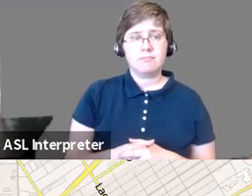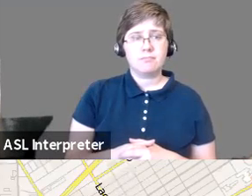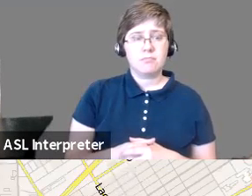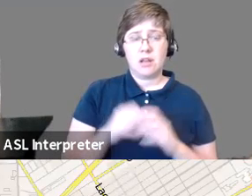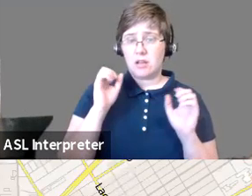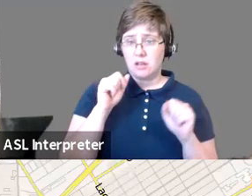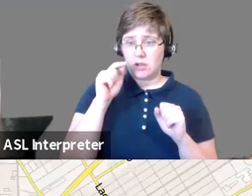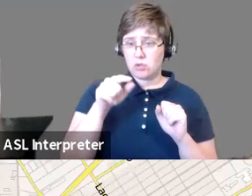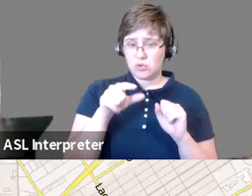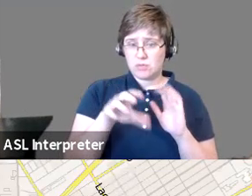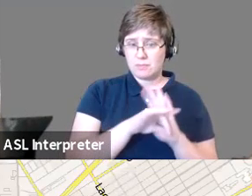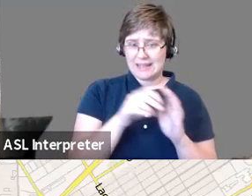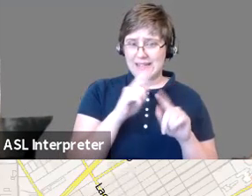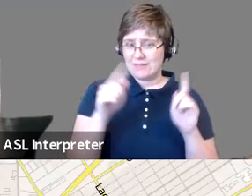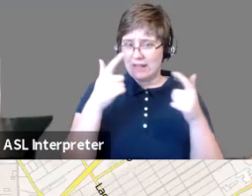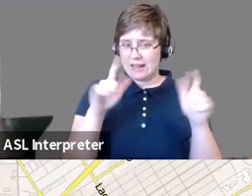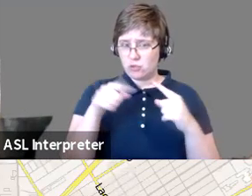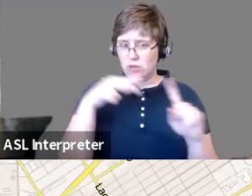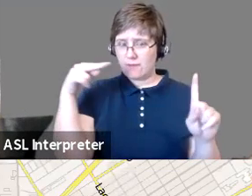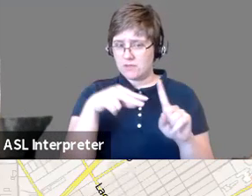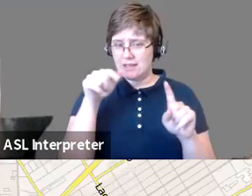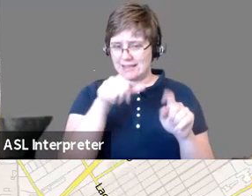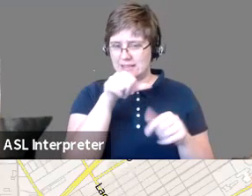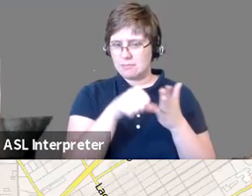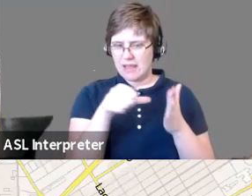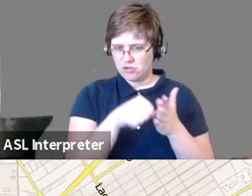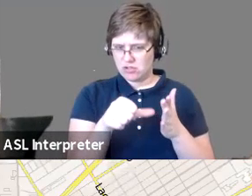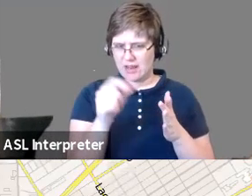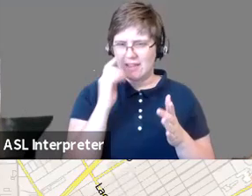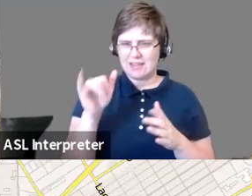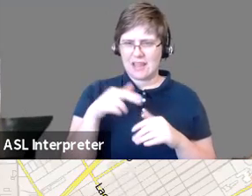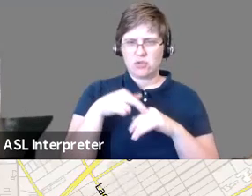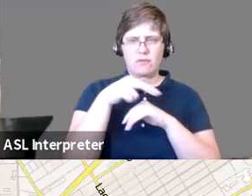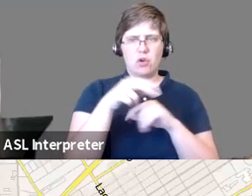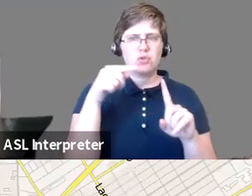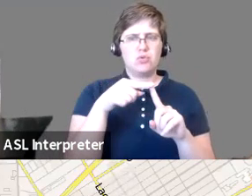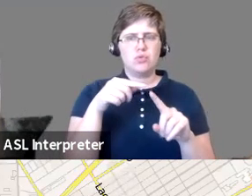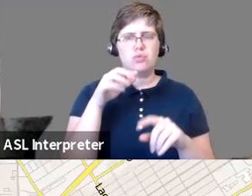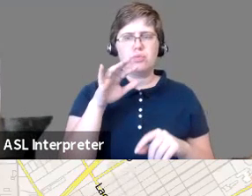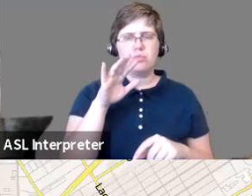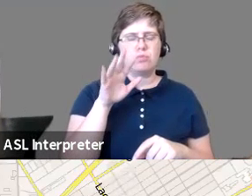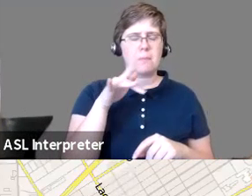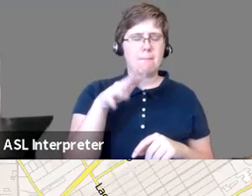Can you choose different languages when viewing this page? I think this was in reference to